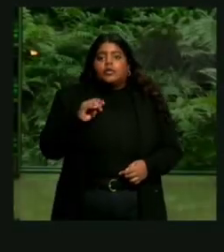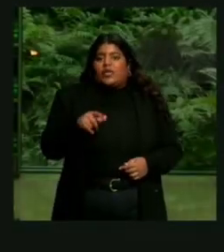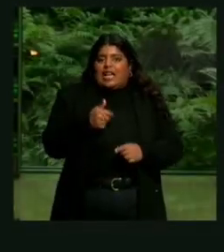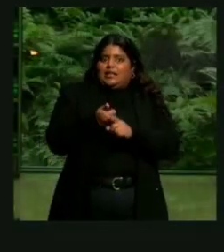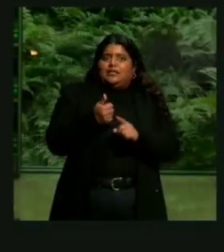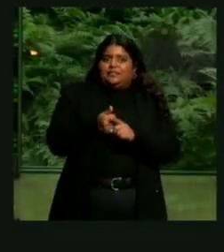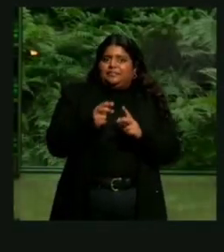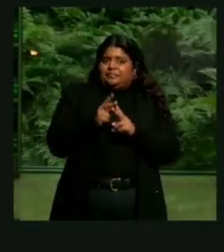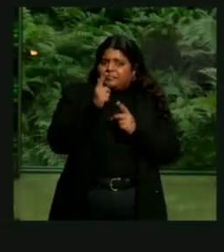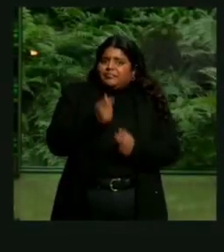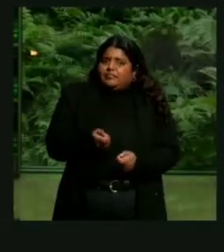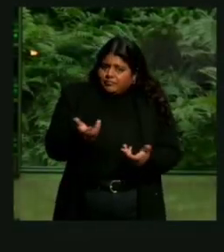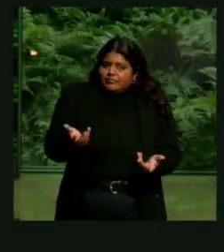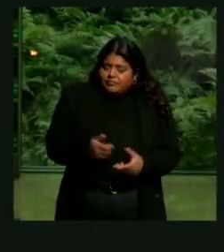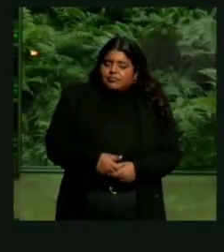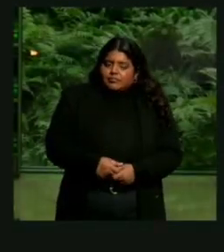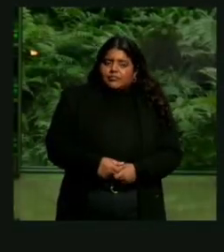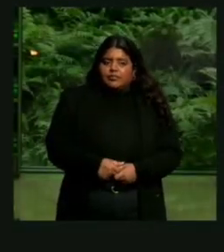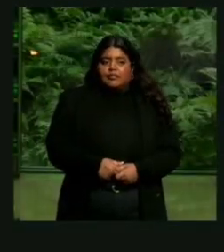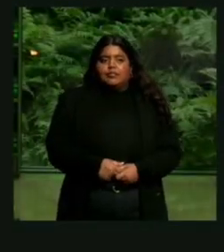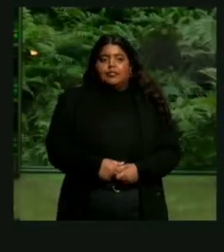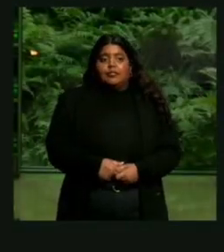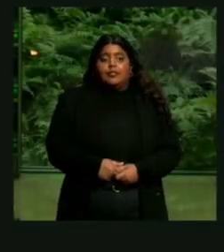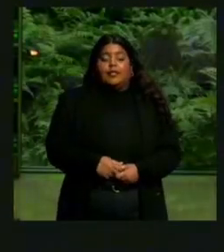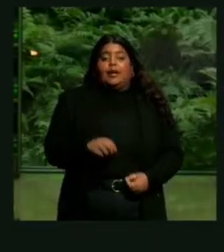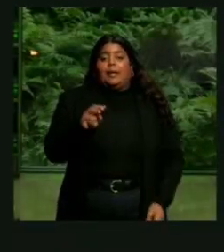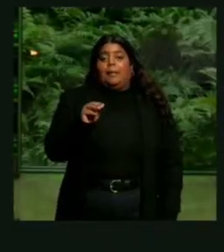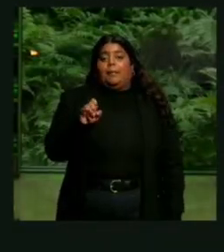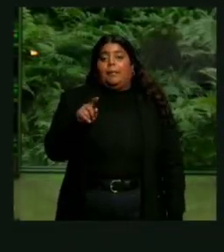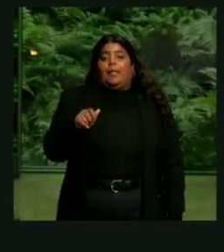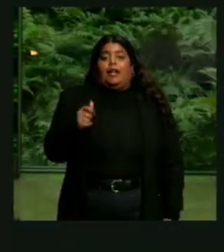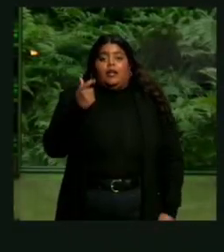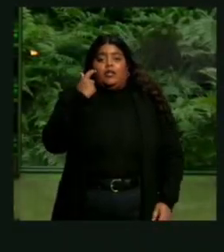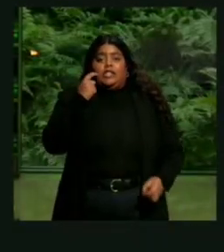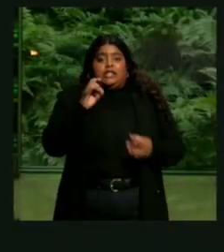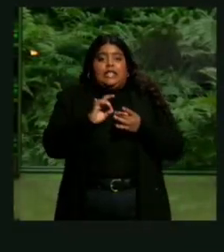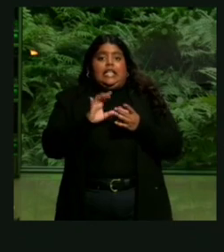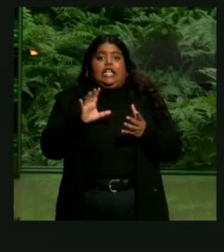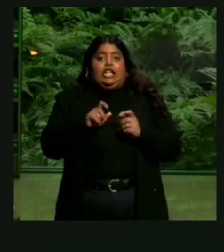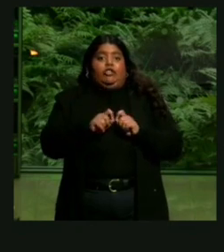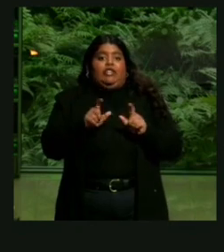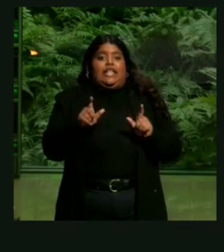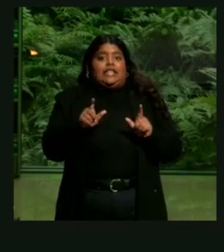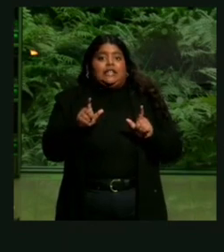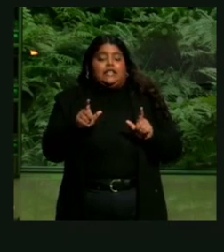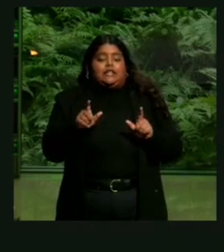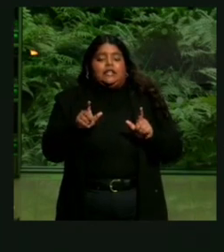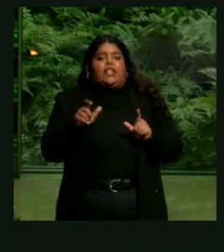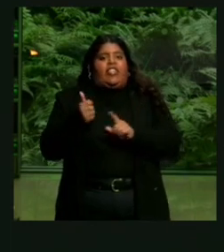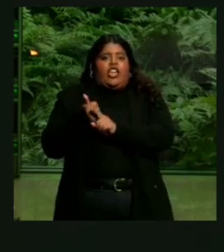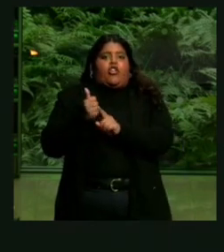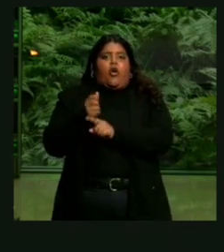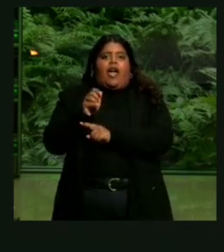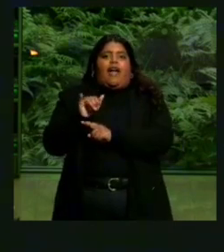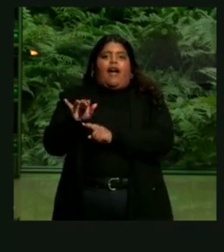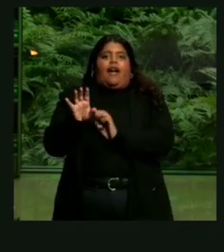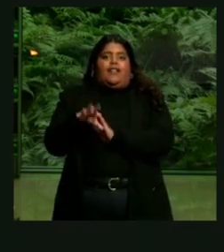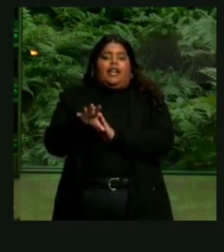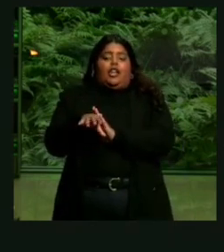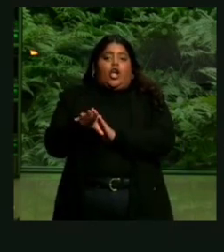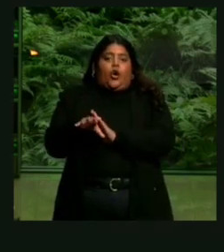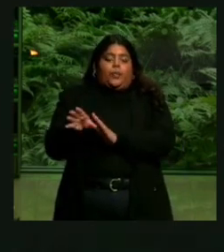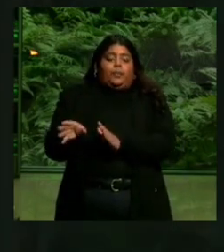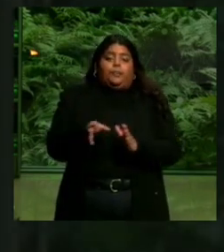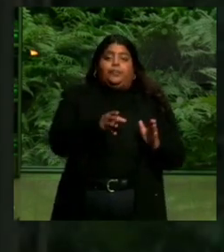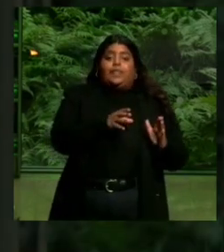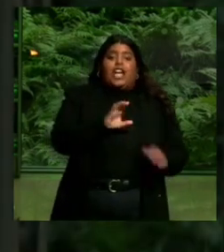itself is really interesting. Meta releases their own AI video model. And then ChatGPT releases